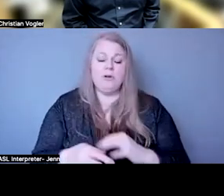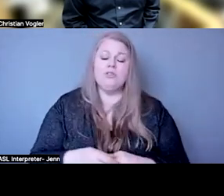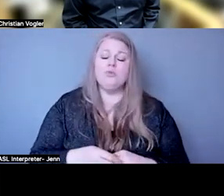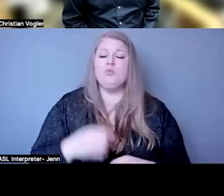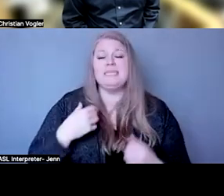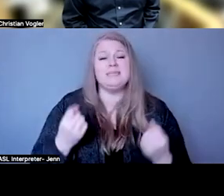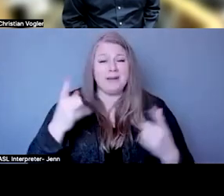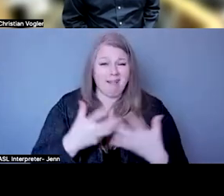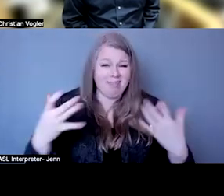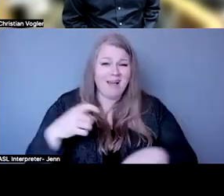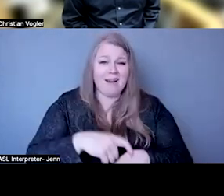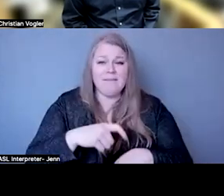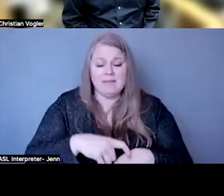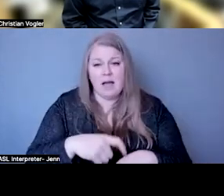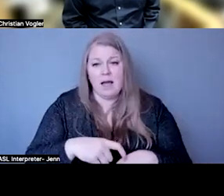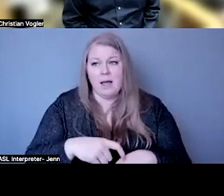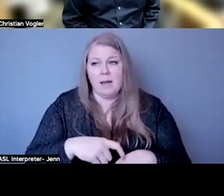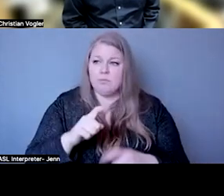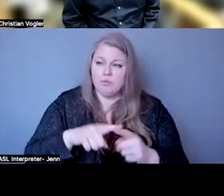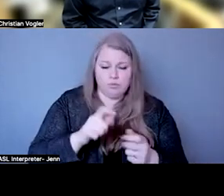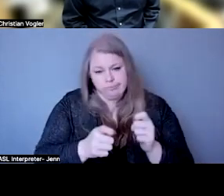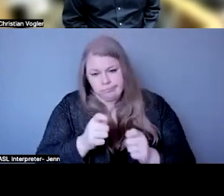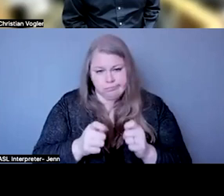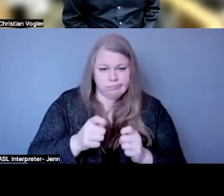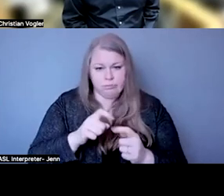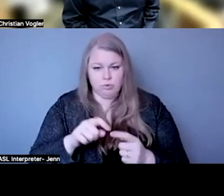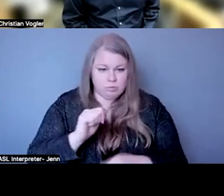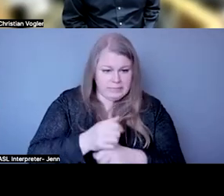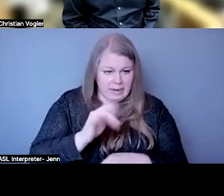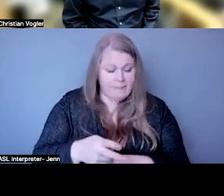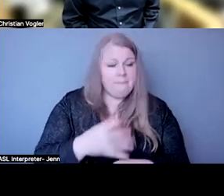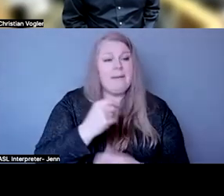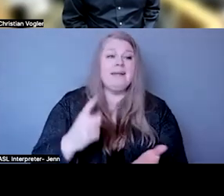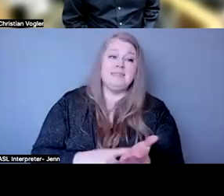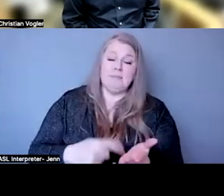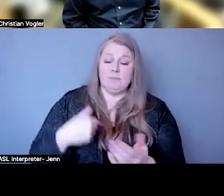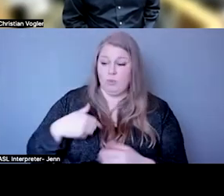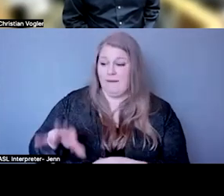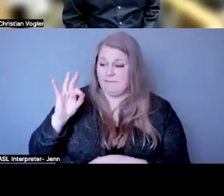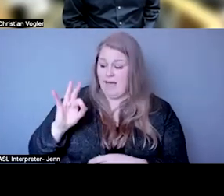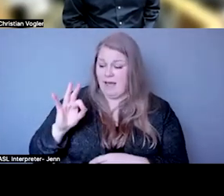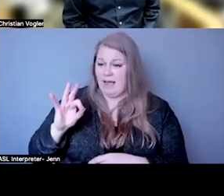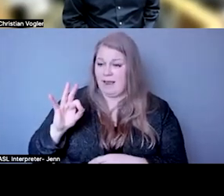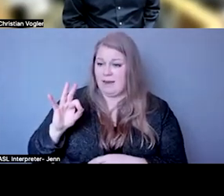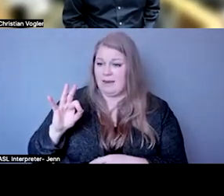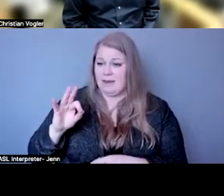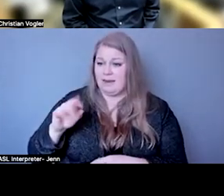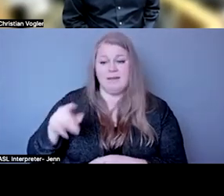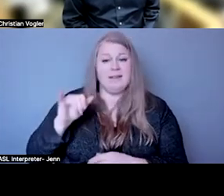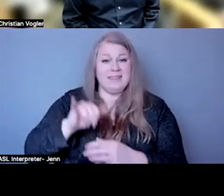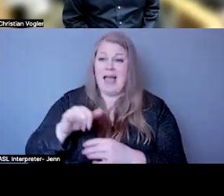time trying to write this up. And then sometimes we find that it's commercially just not going to be practical.